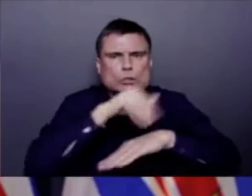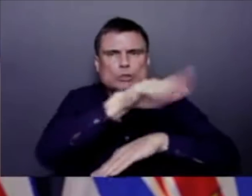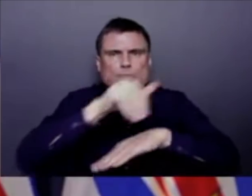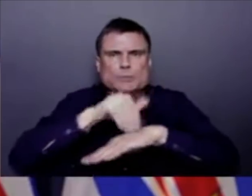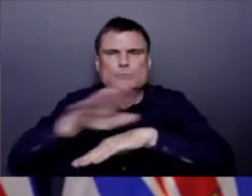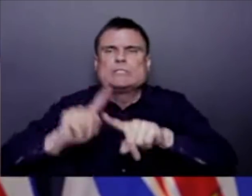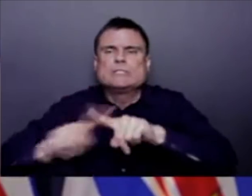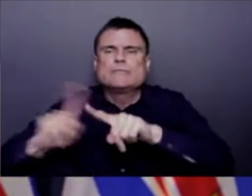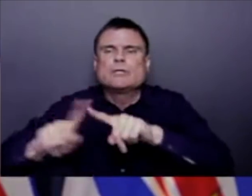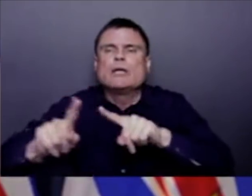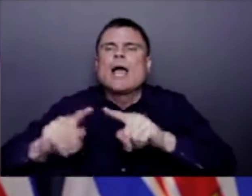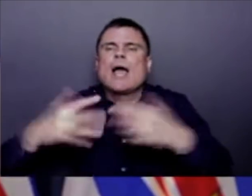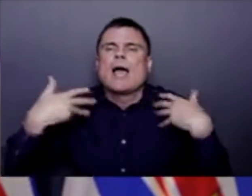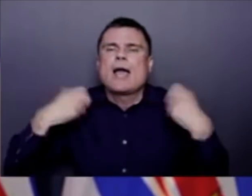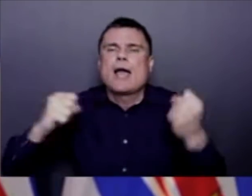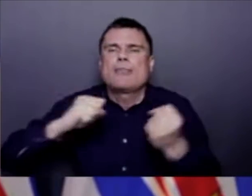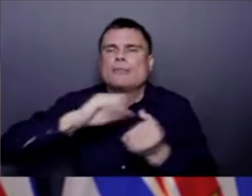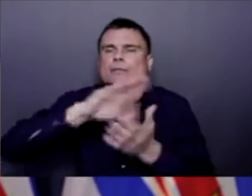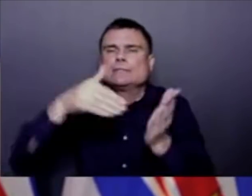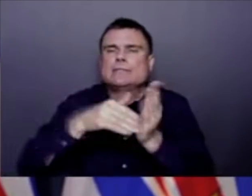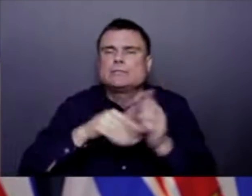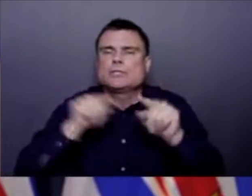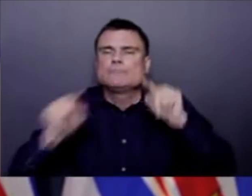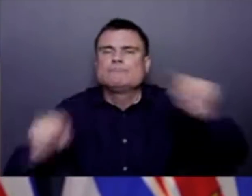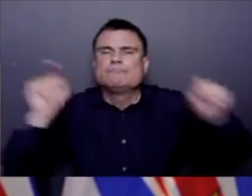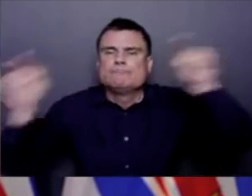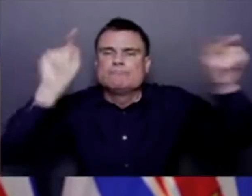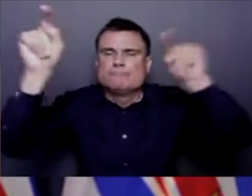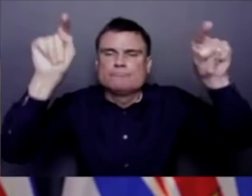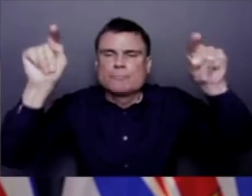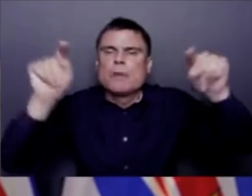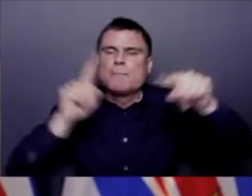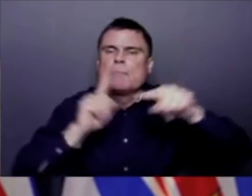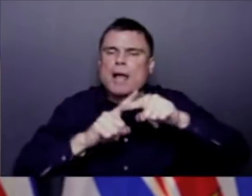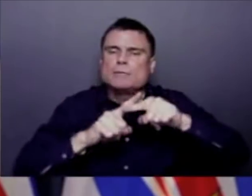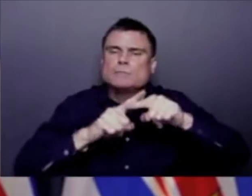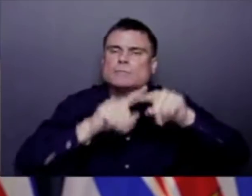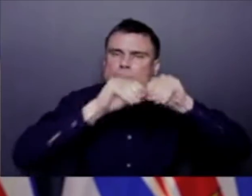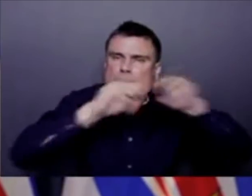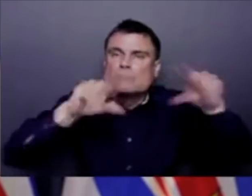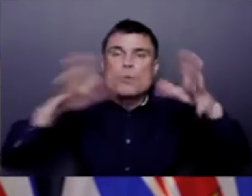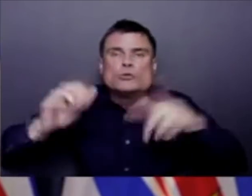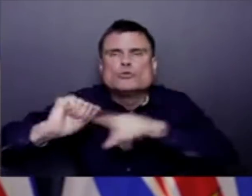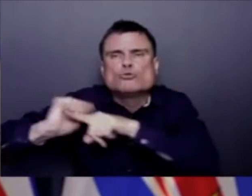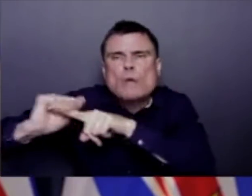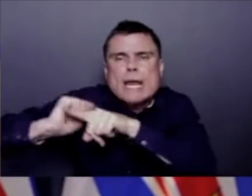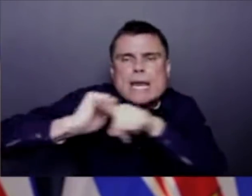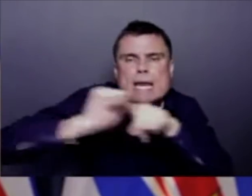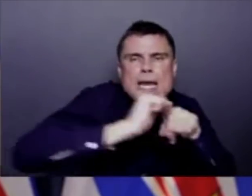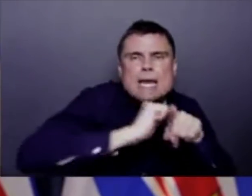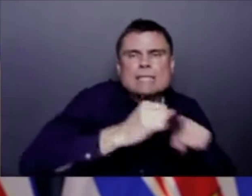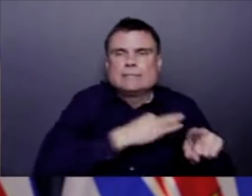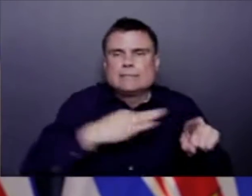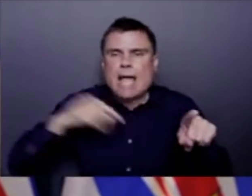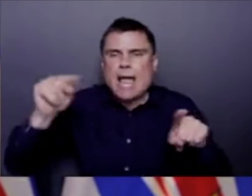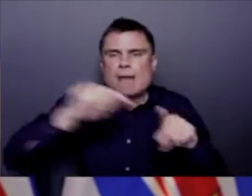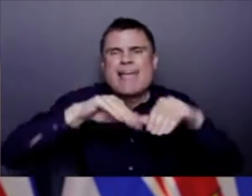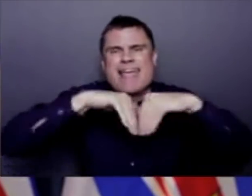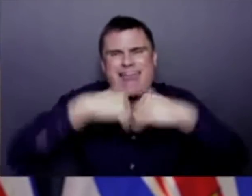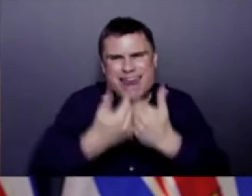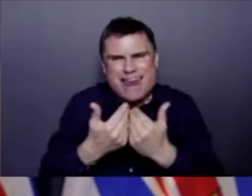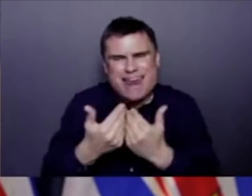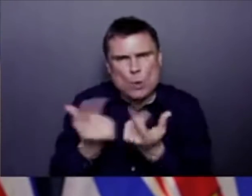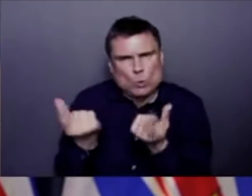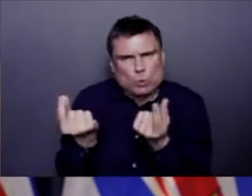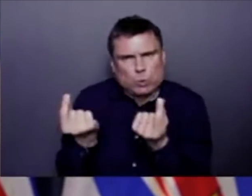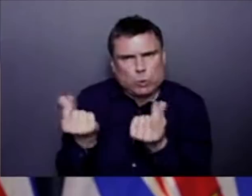addition, significant training to deal with the Moderna vaccine took place this weekend, and it's our expectation that the Pfizer vaccine